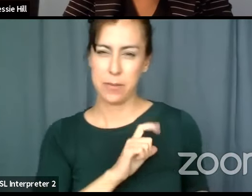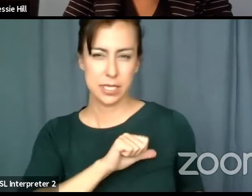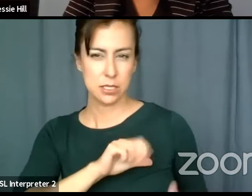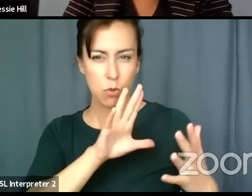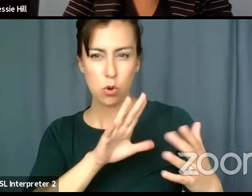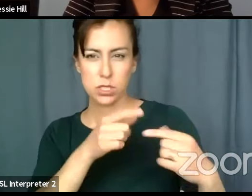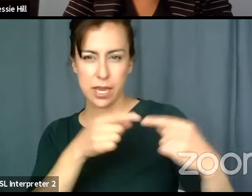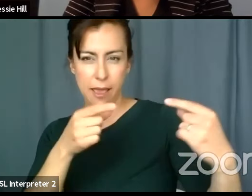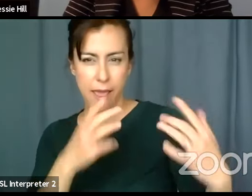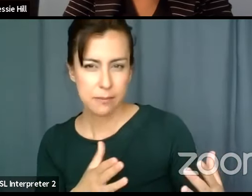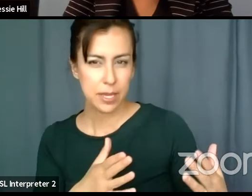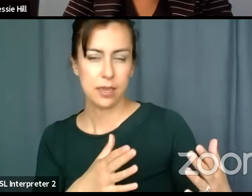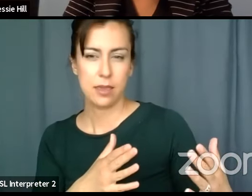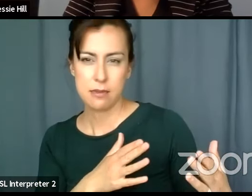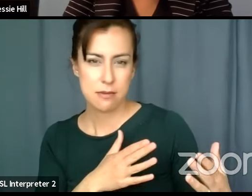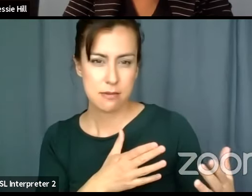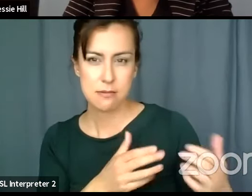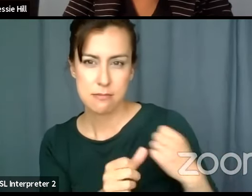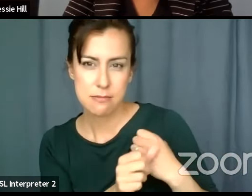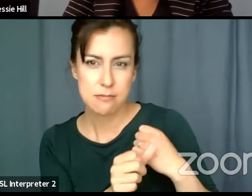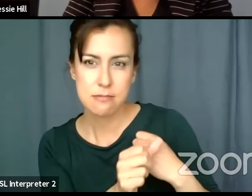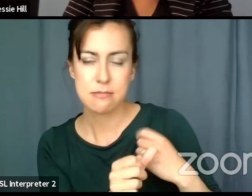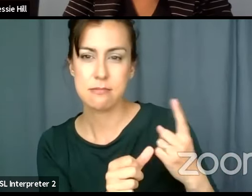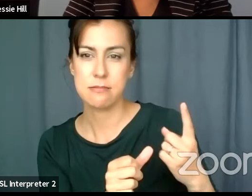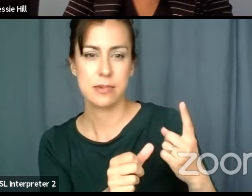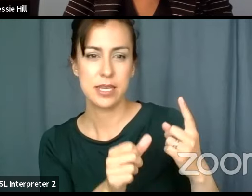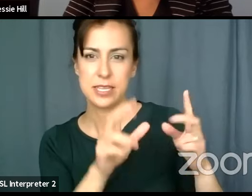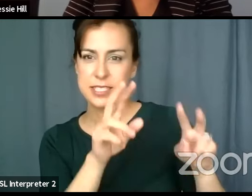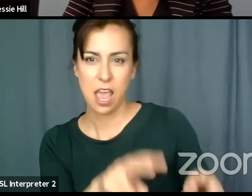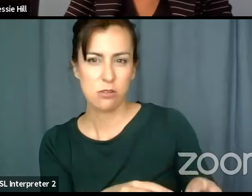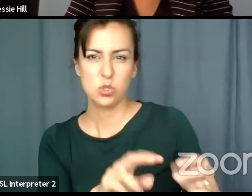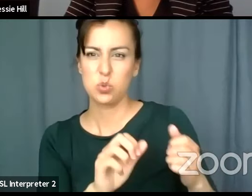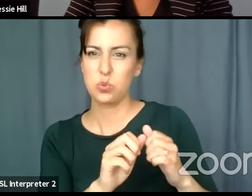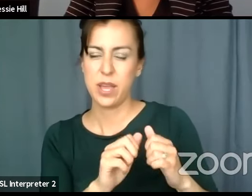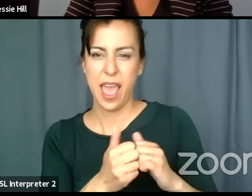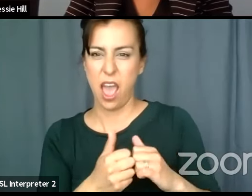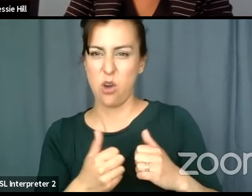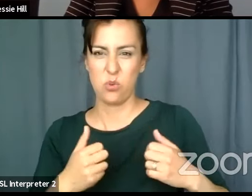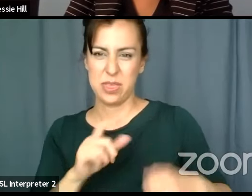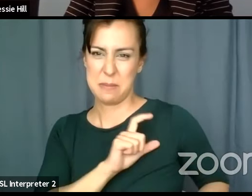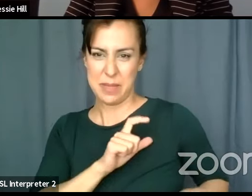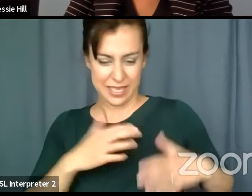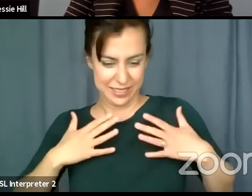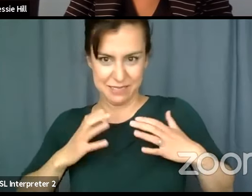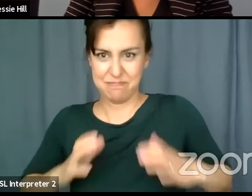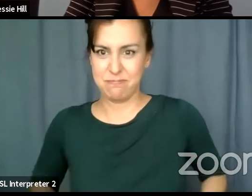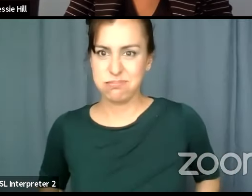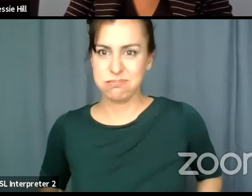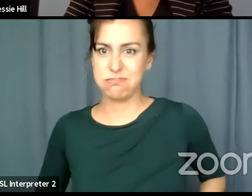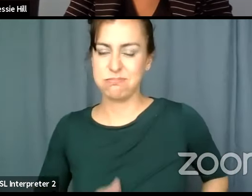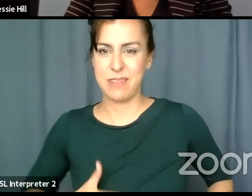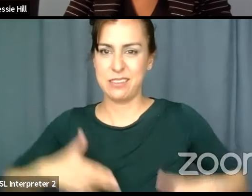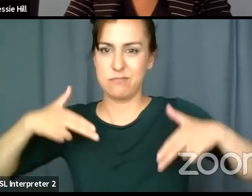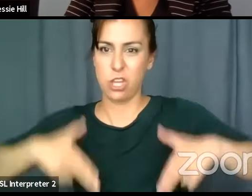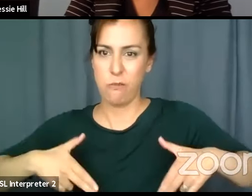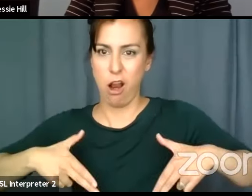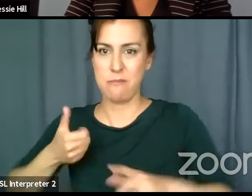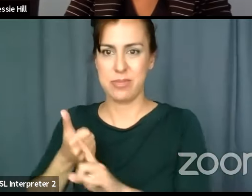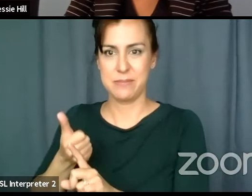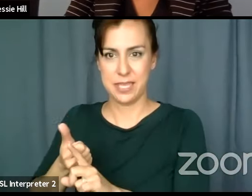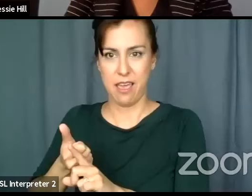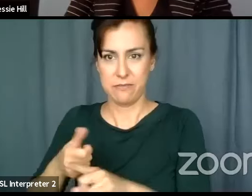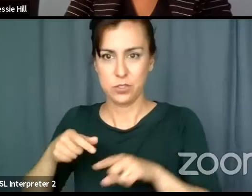to what they are wearing and down to their armament. And the fact of the matter